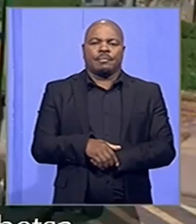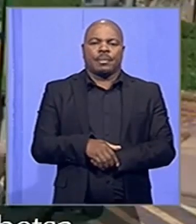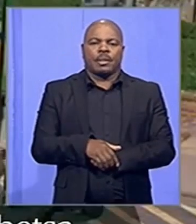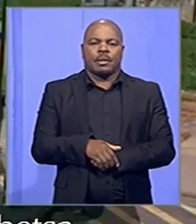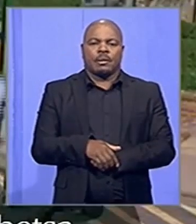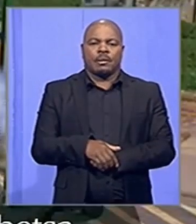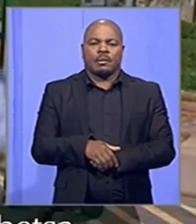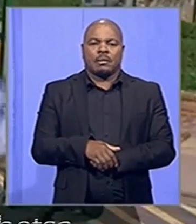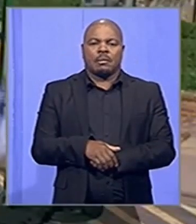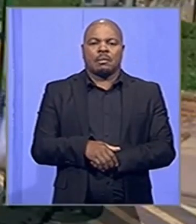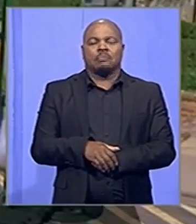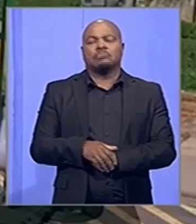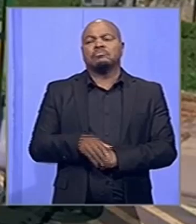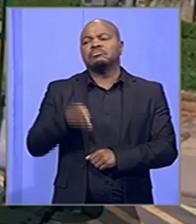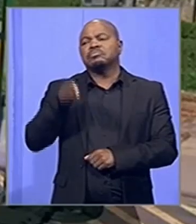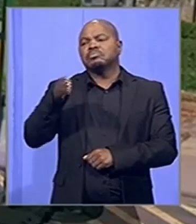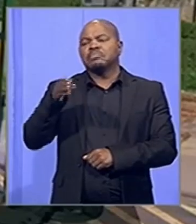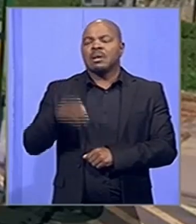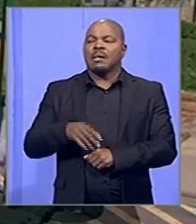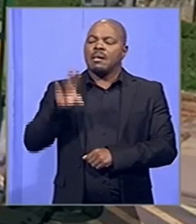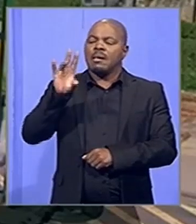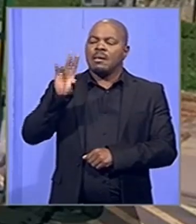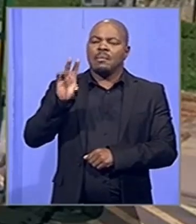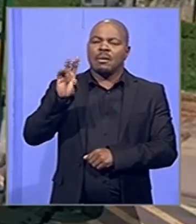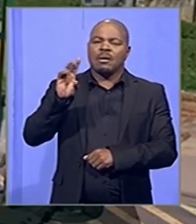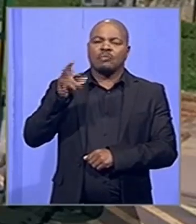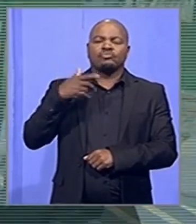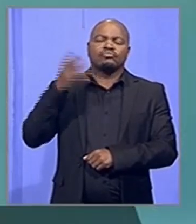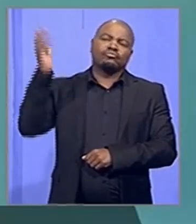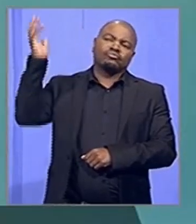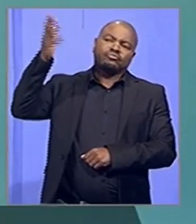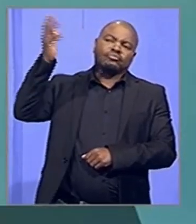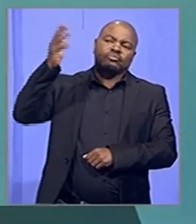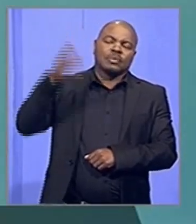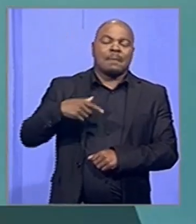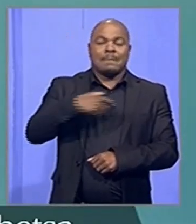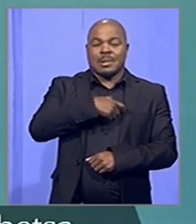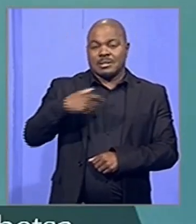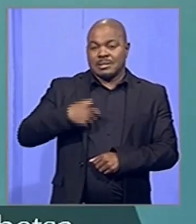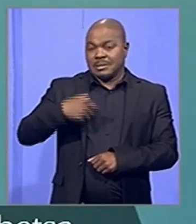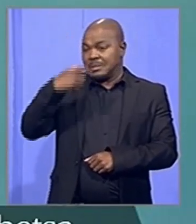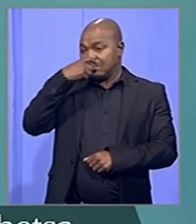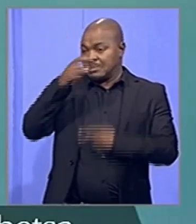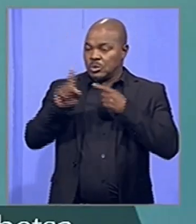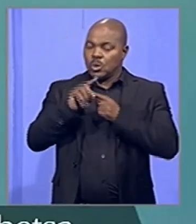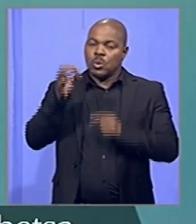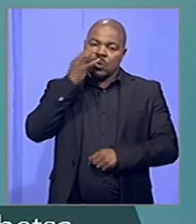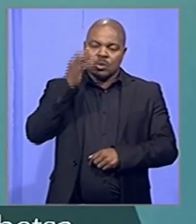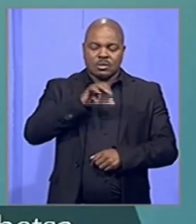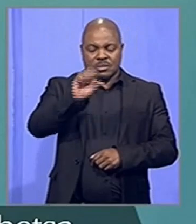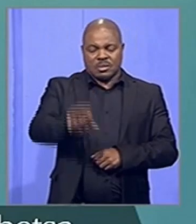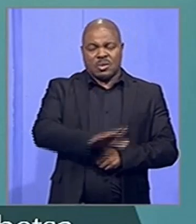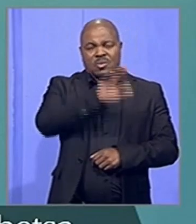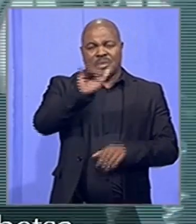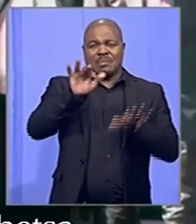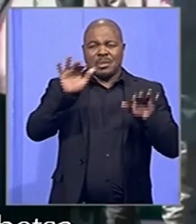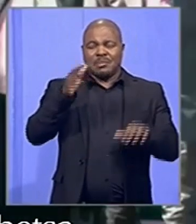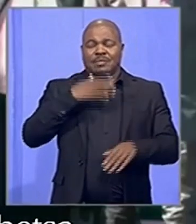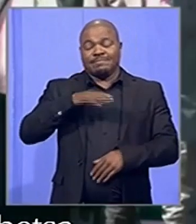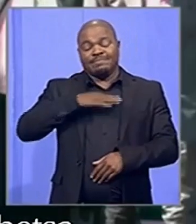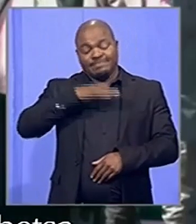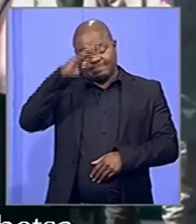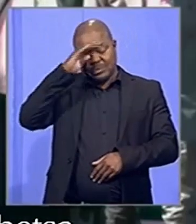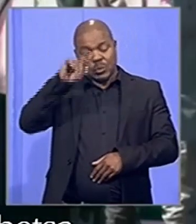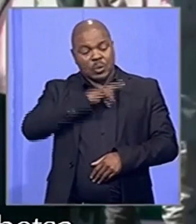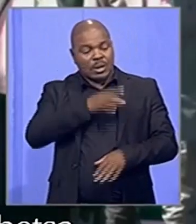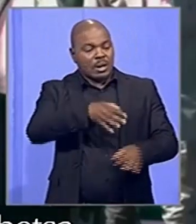Ha bua ho yenngwe ya diketsahalo tsa naha ka Laboraro, mopresidente Cyril Ramaphosa o boletse hore baahi ba kgathetse ke ditshepiso tse sa feleng